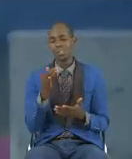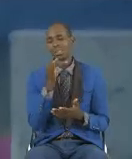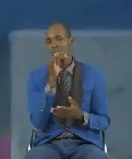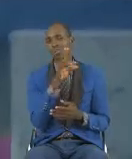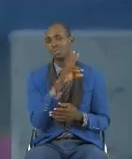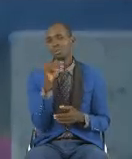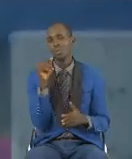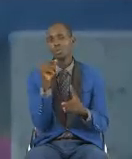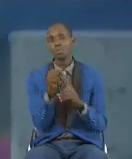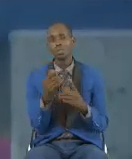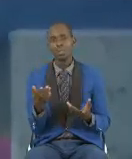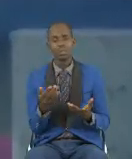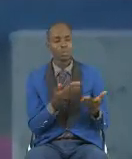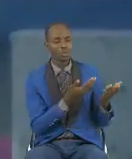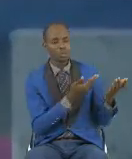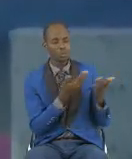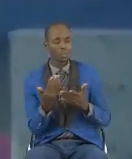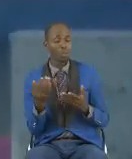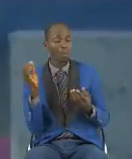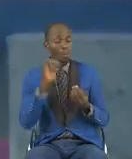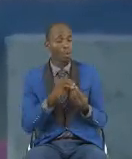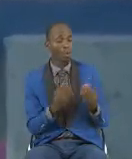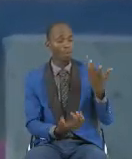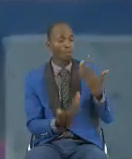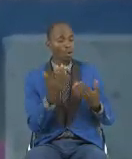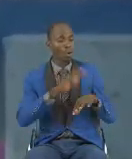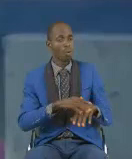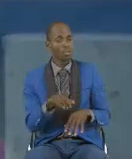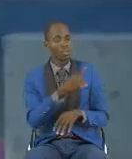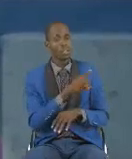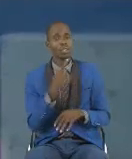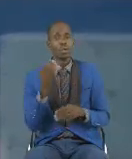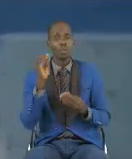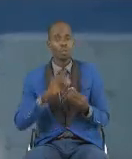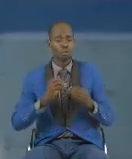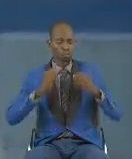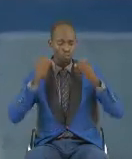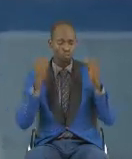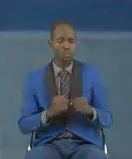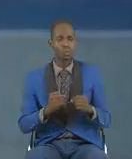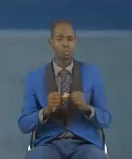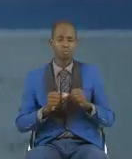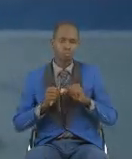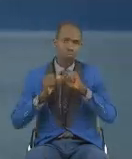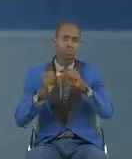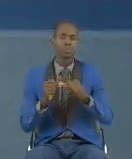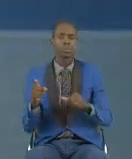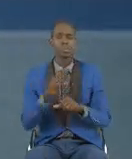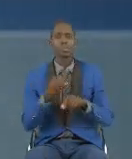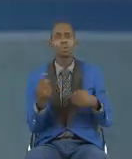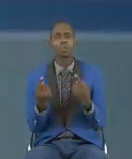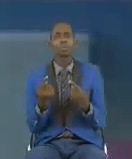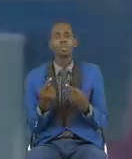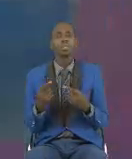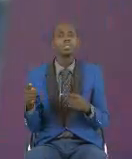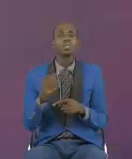fire you bring on them, the more fervency they have. If they, you know, they were